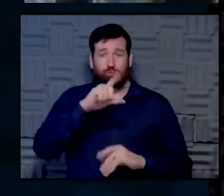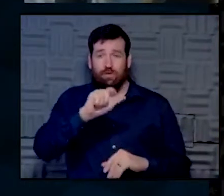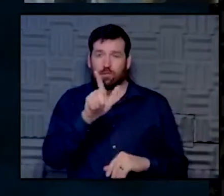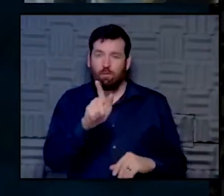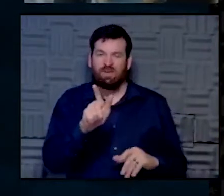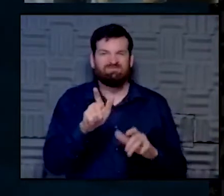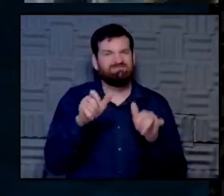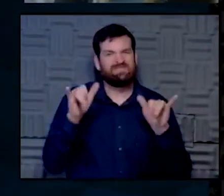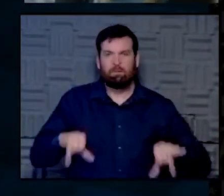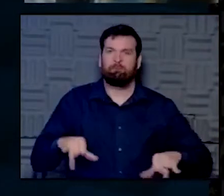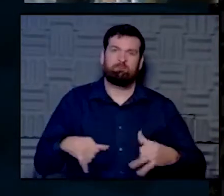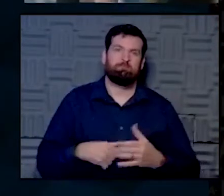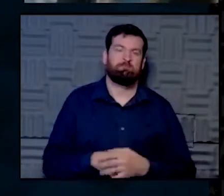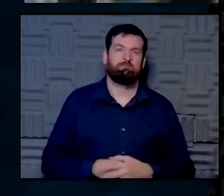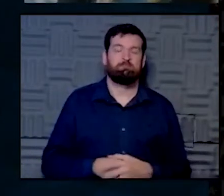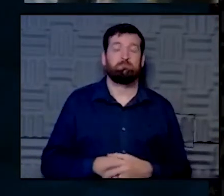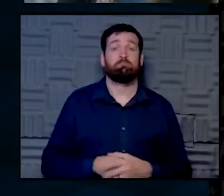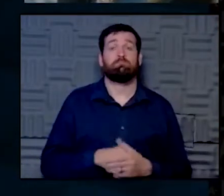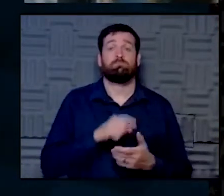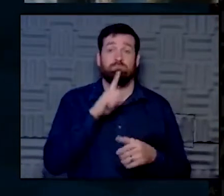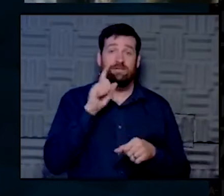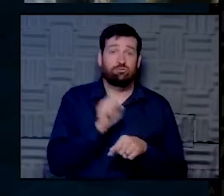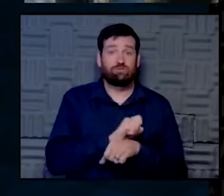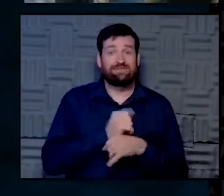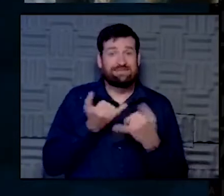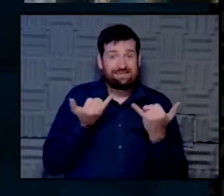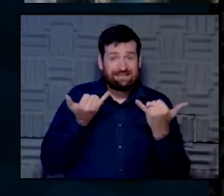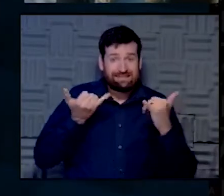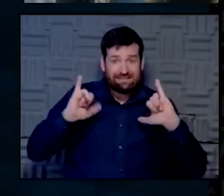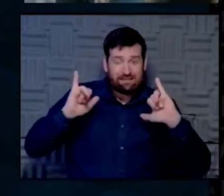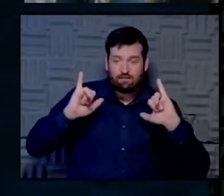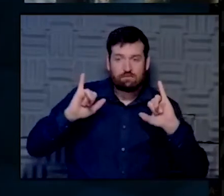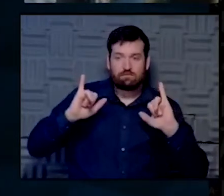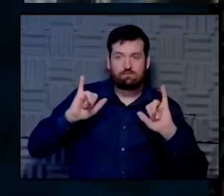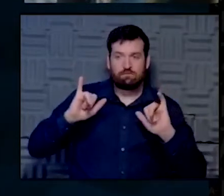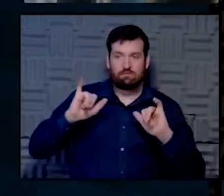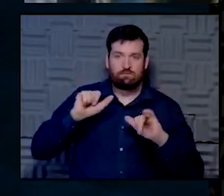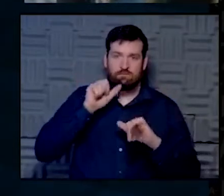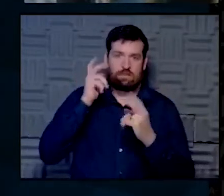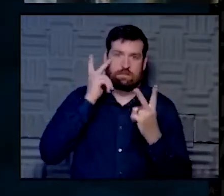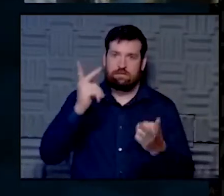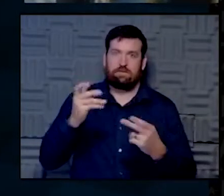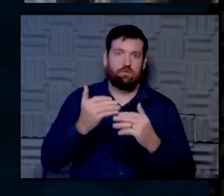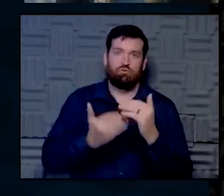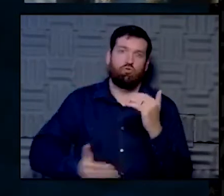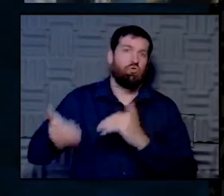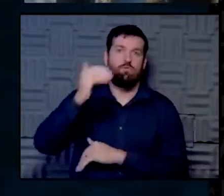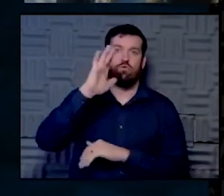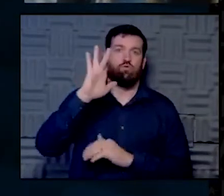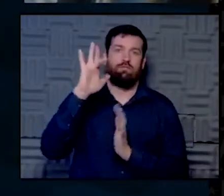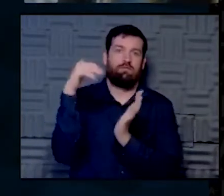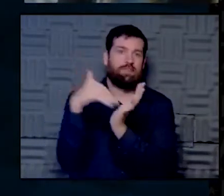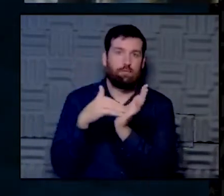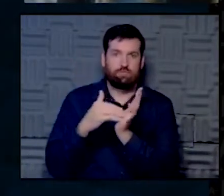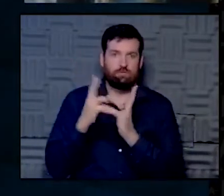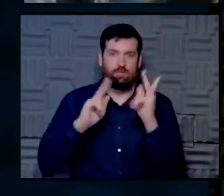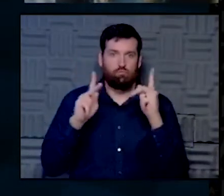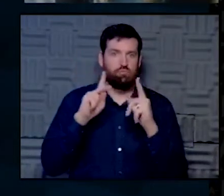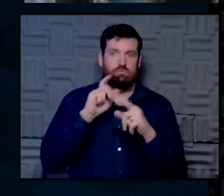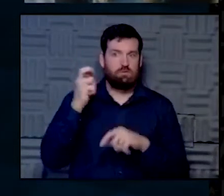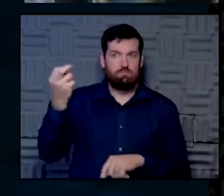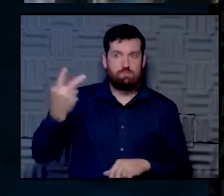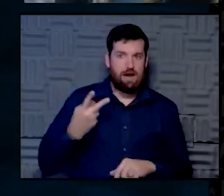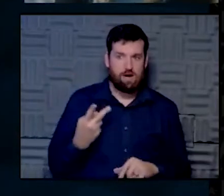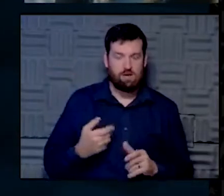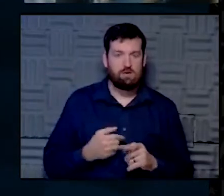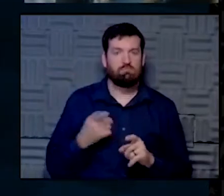unfortunately. We actually still have not seen over 25,000 blood donors come back. So these donors